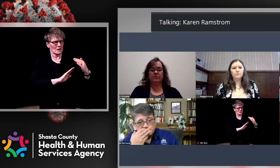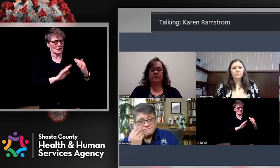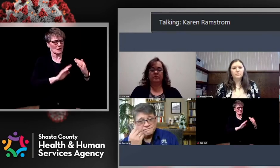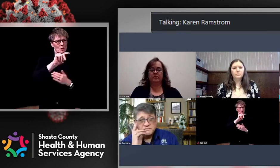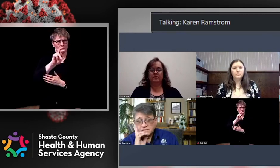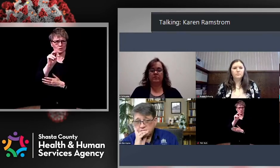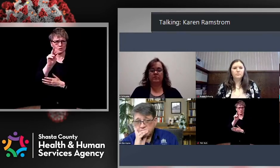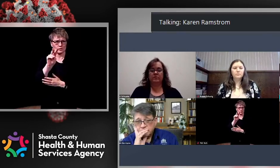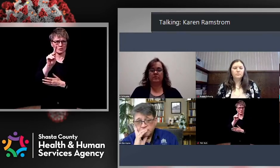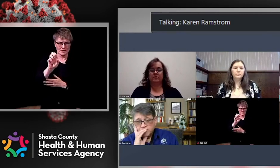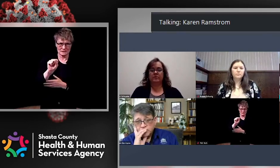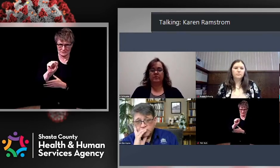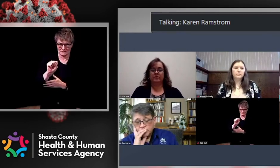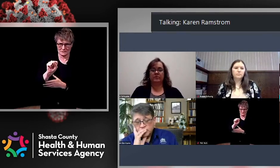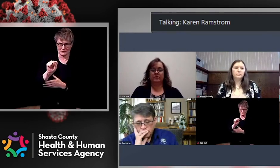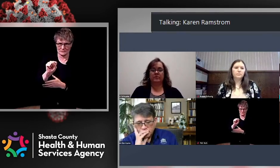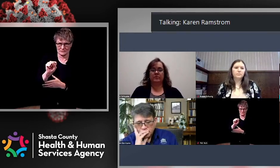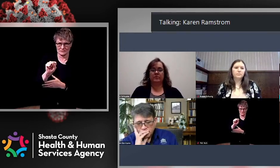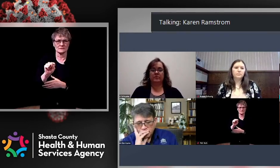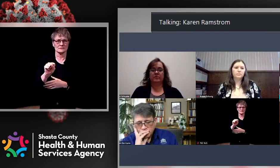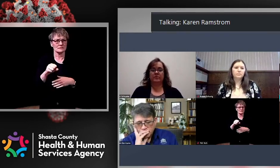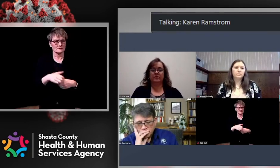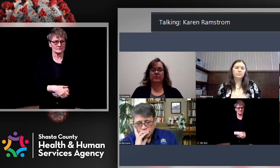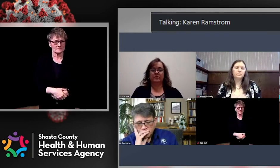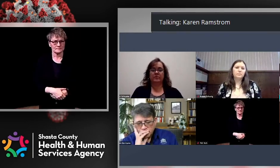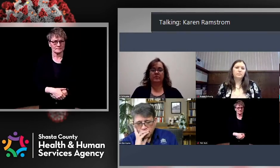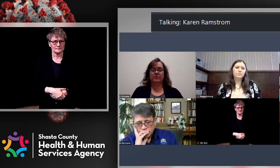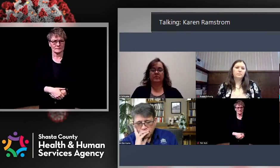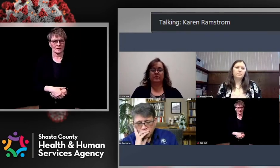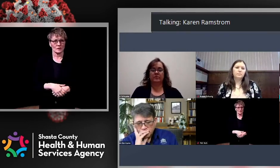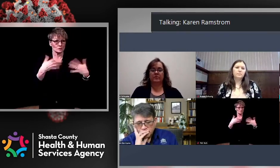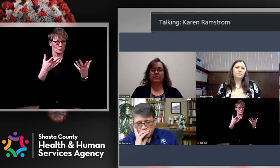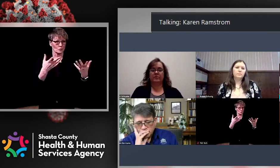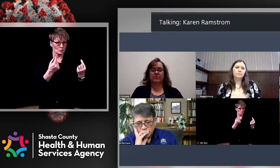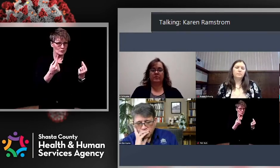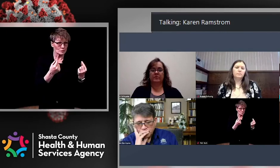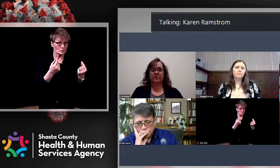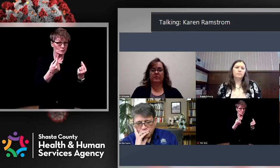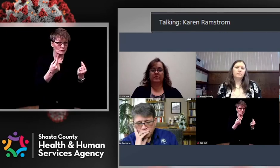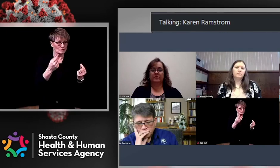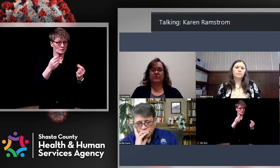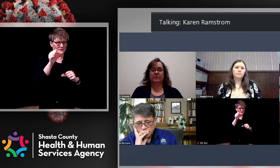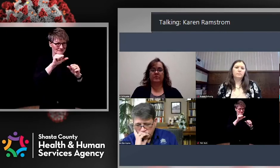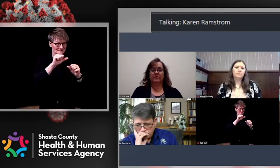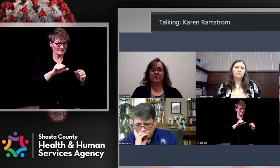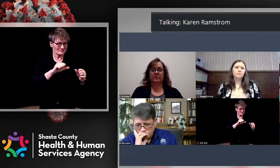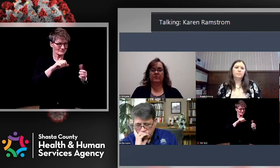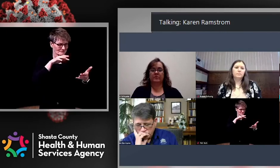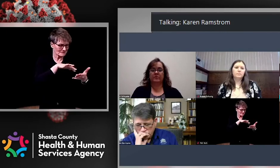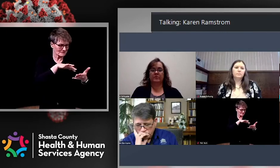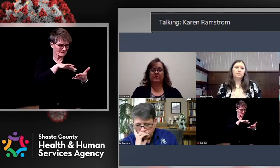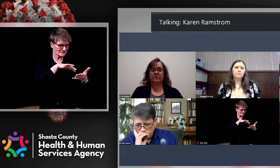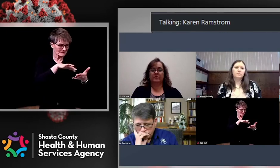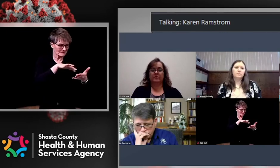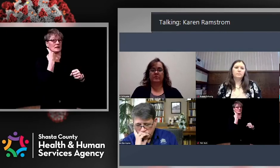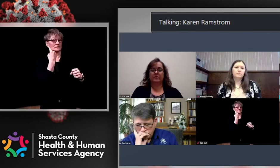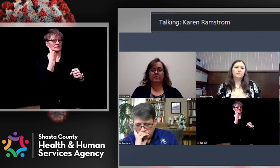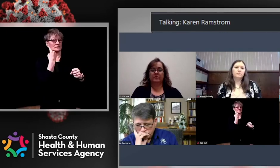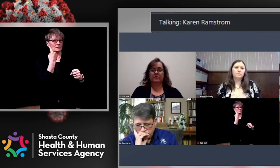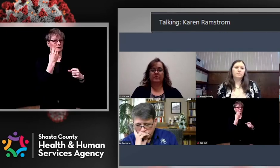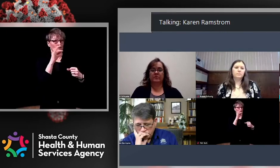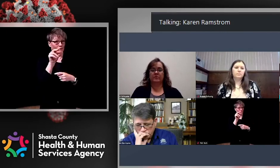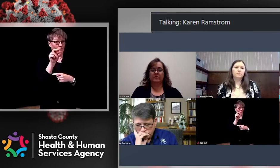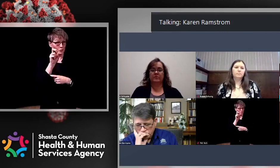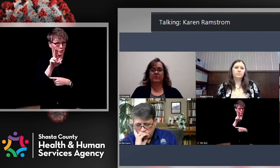of the shift that happened from the prior year. And so, you know, that's why it's recommended on an